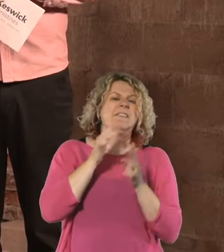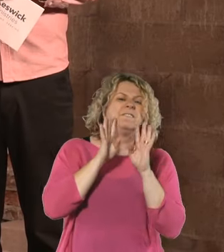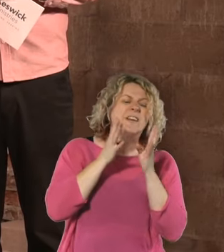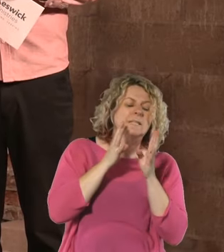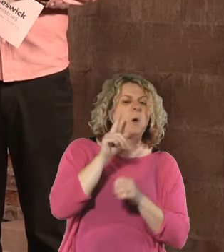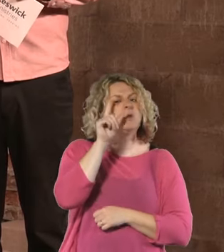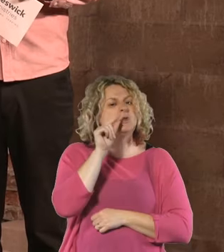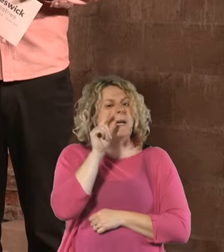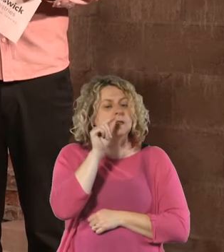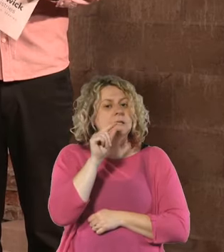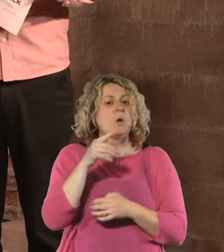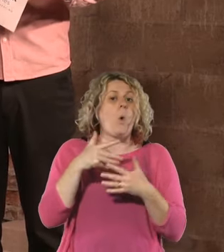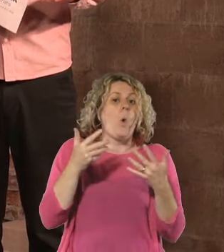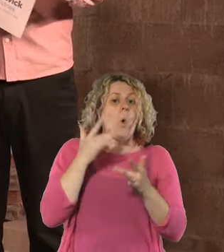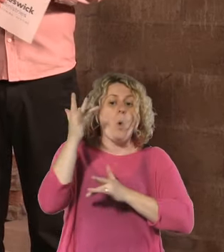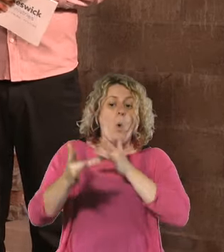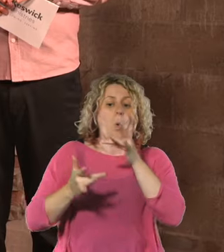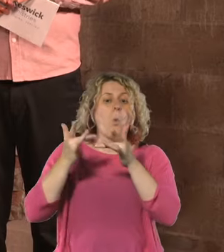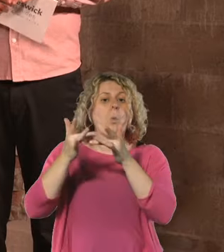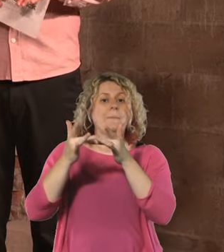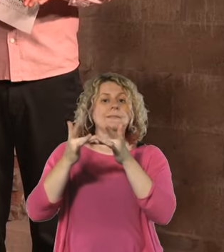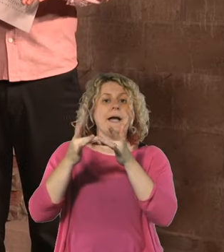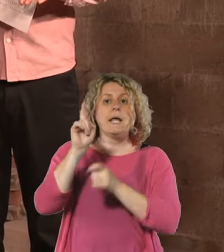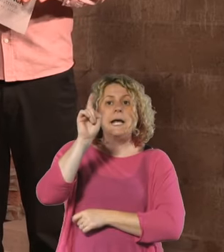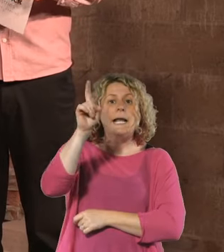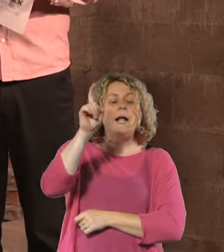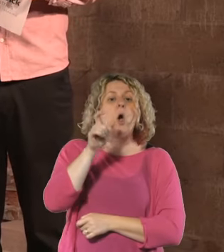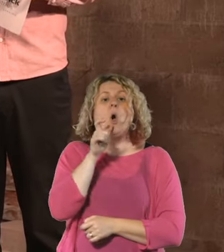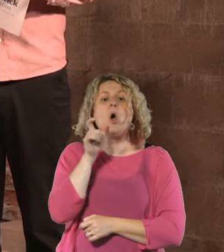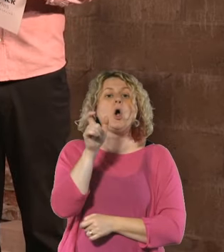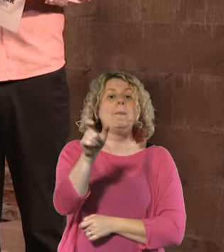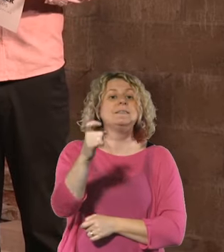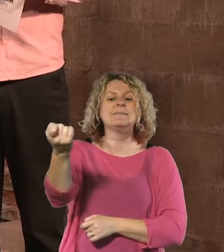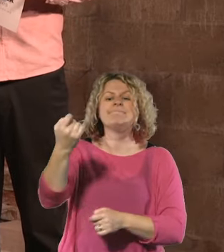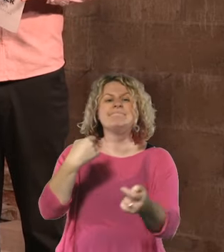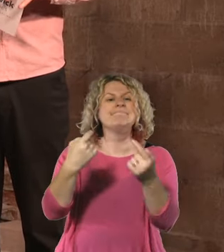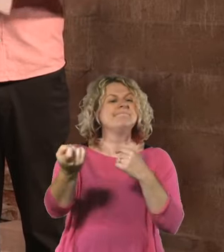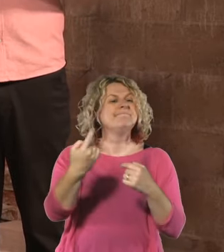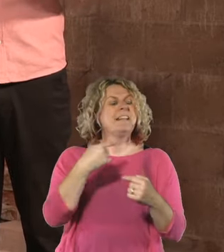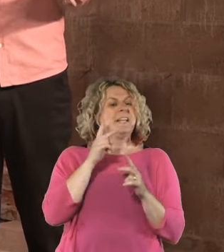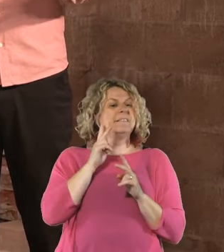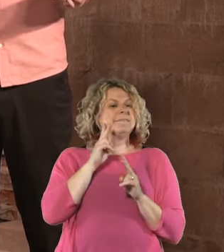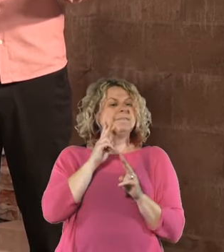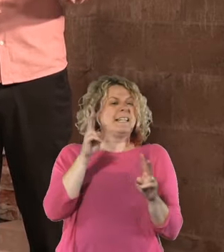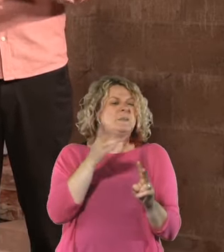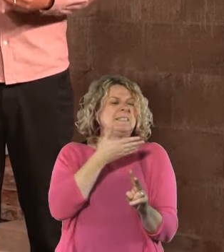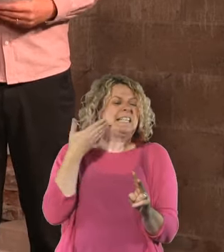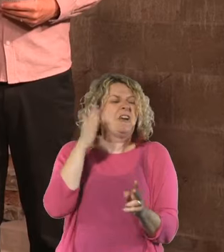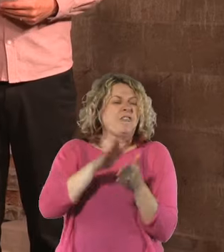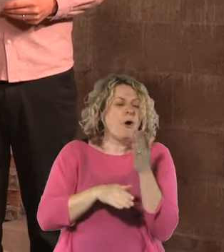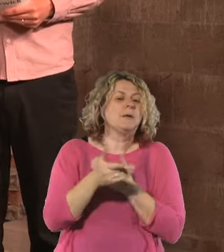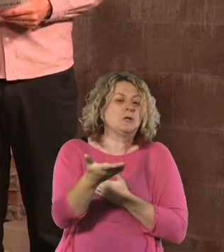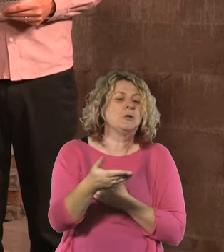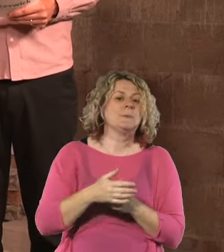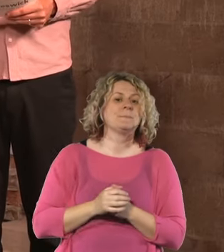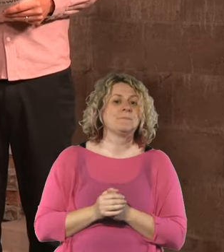there's also a comments function on the homepage of the website, so do send in things there. And thank you so much to all of you